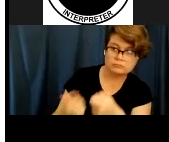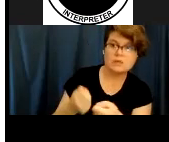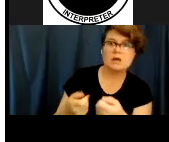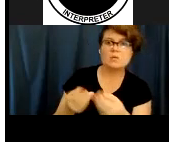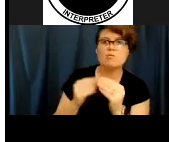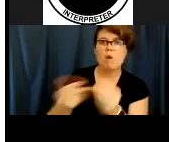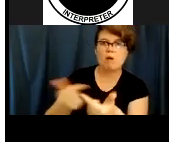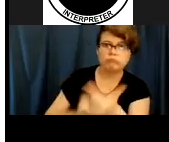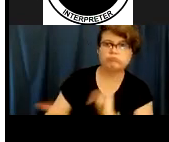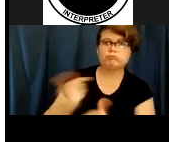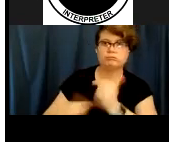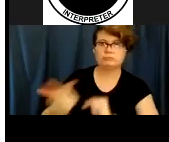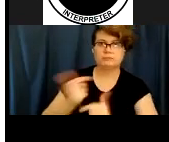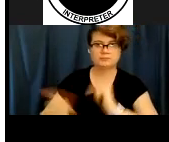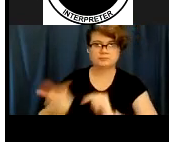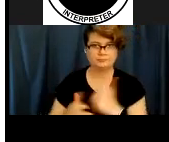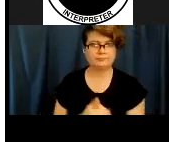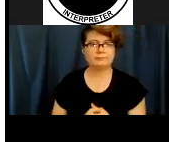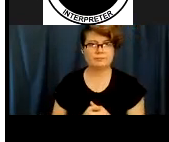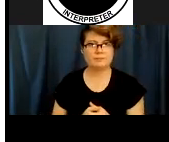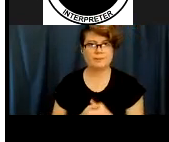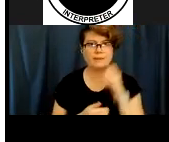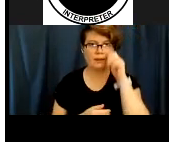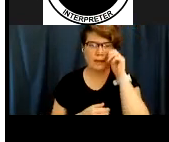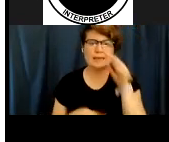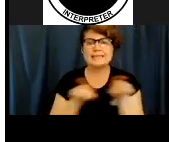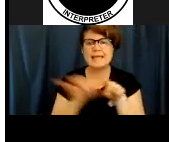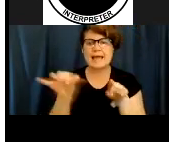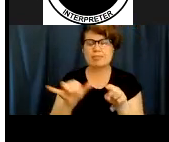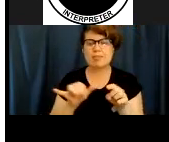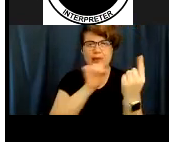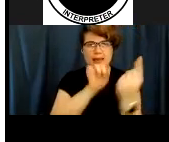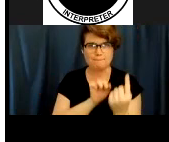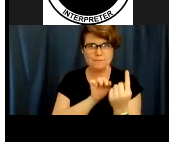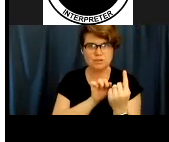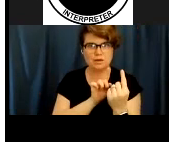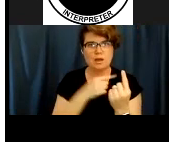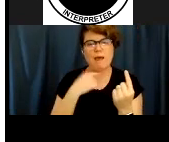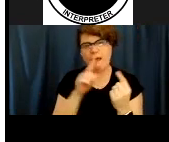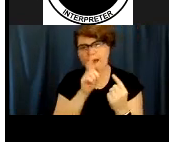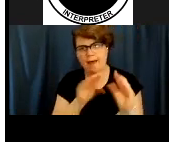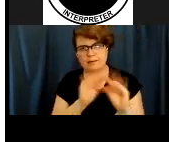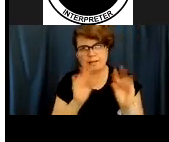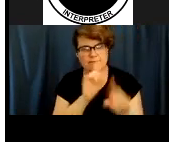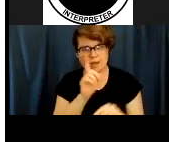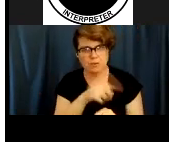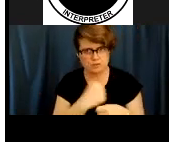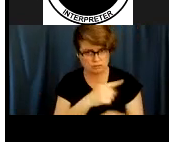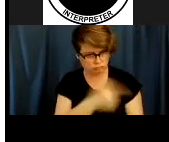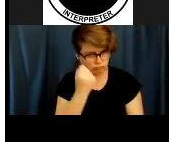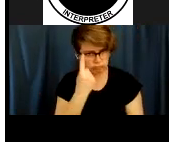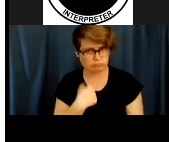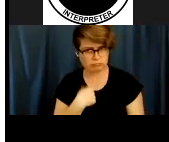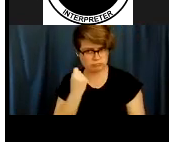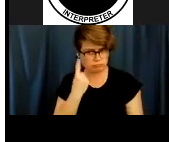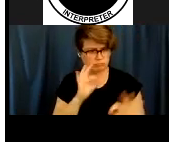interactive. We want to, just like we would perhaps in person, ask those clarifying questions to ensure understanding. I